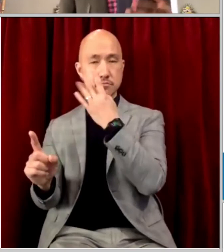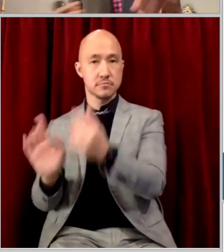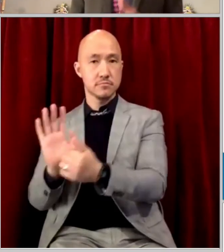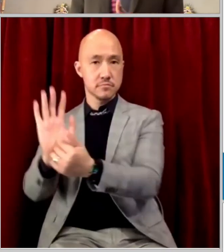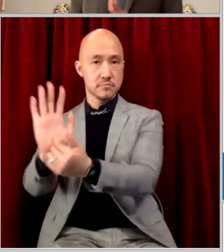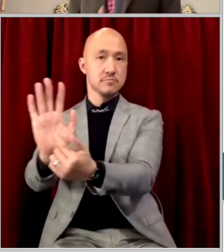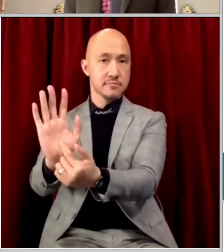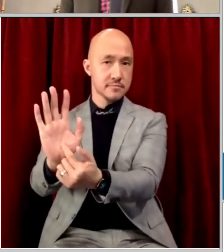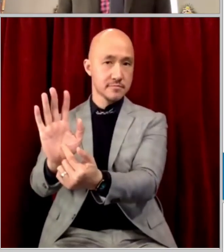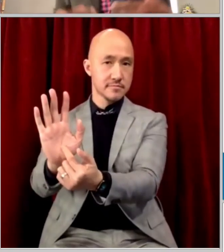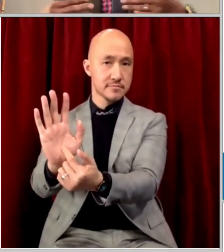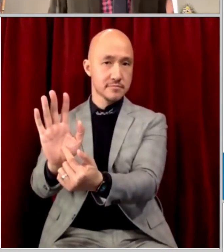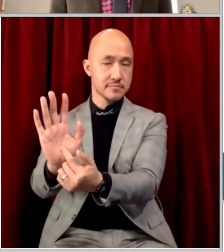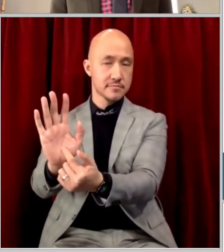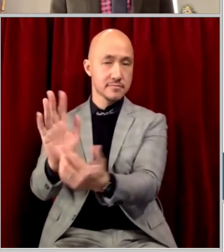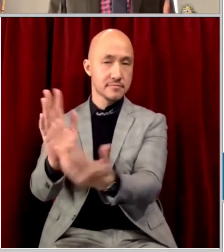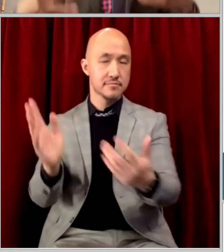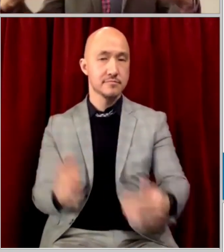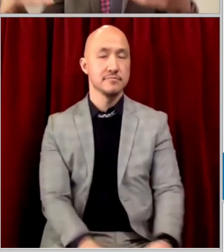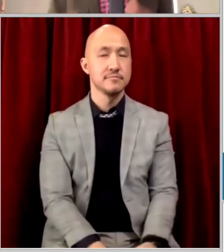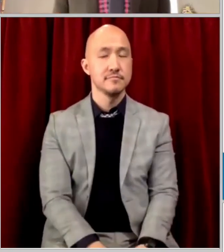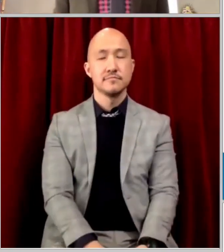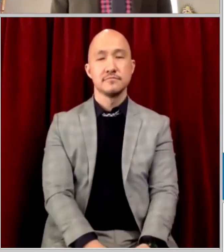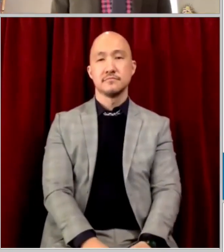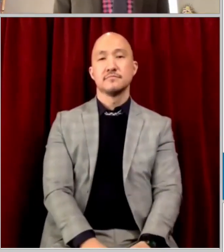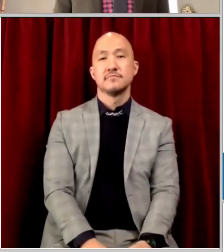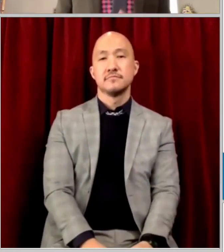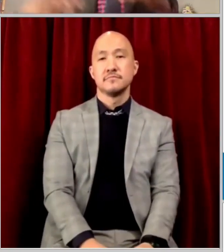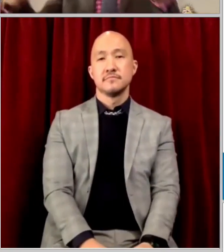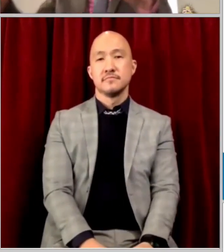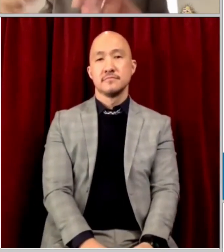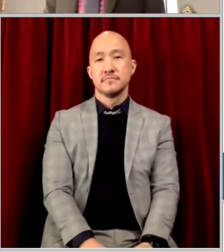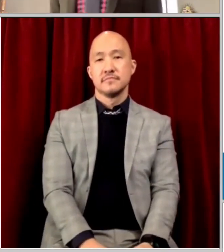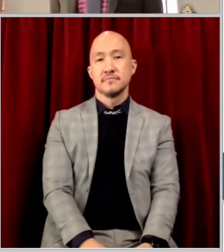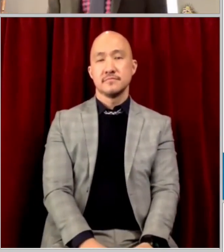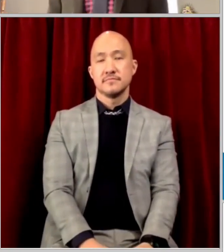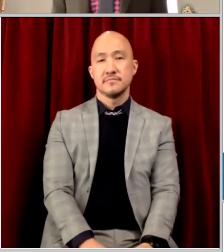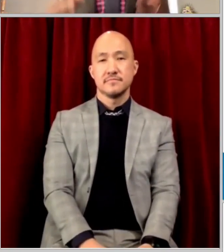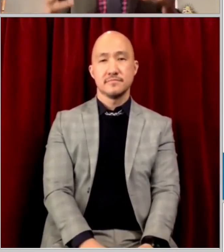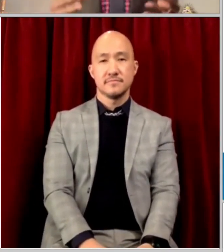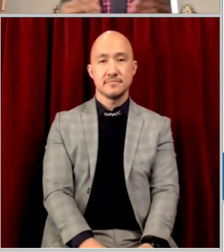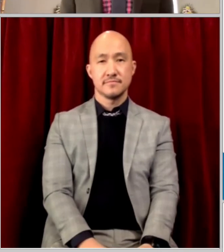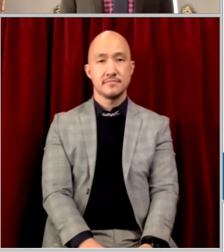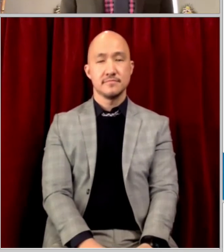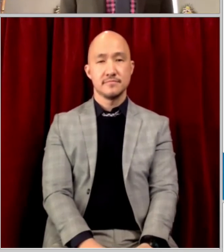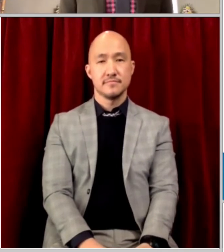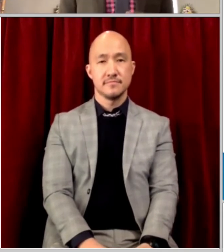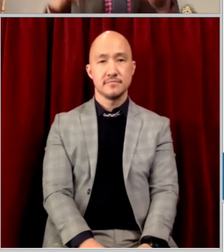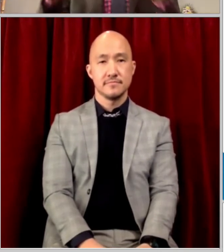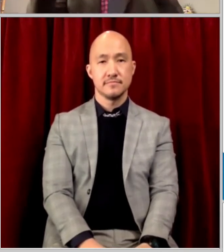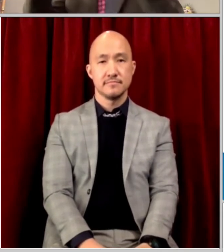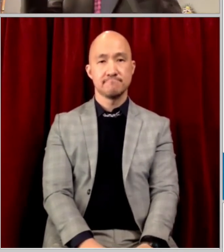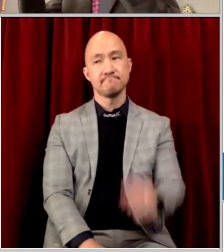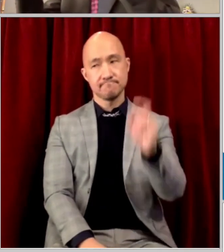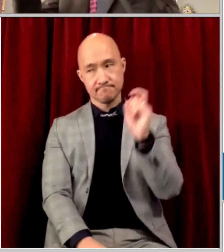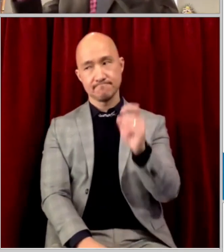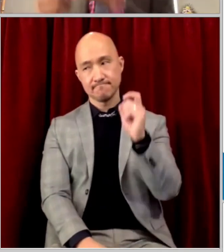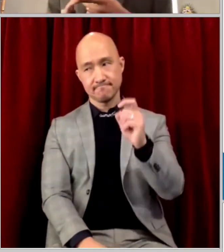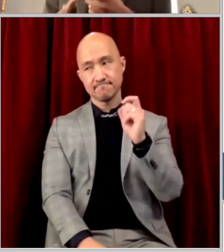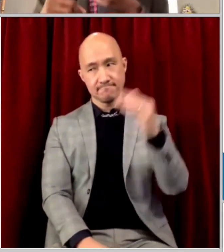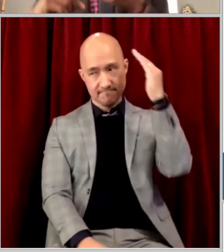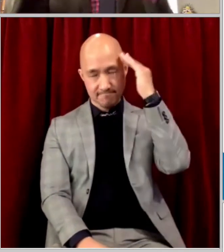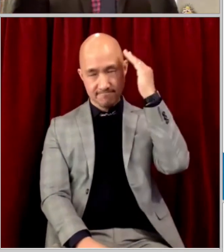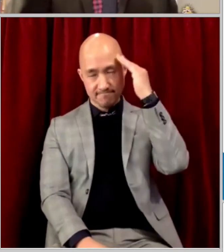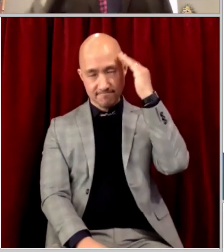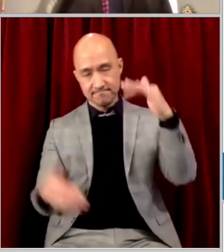that the word of God is a lamp unto our feet, right? To guide us. And so we need to know more about it. It'll help you be a